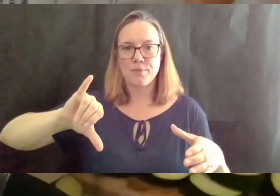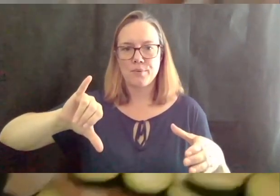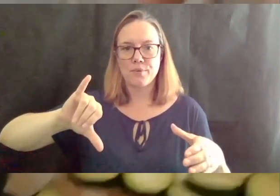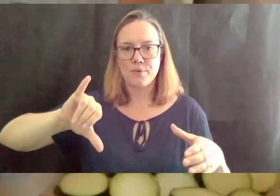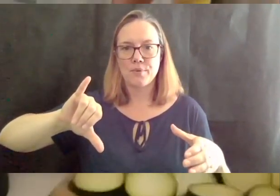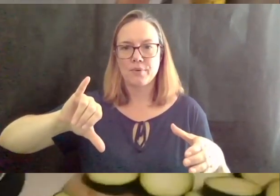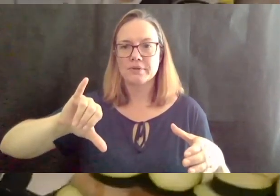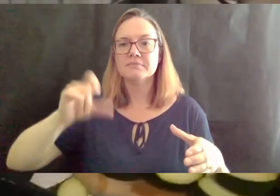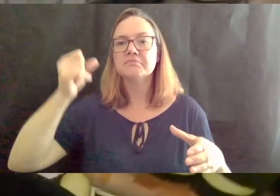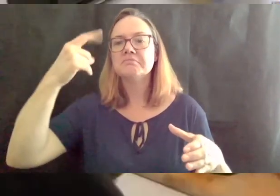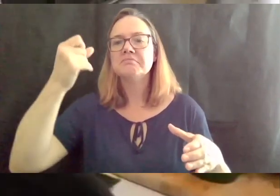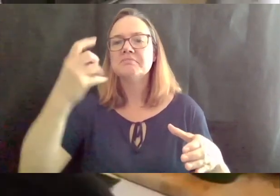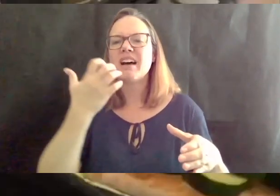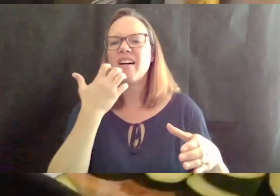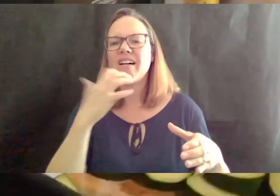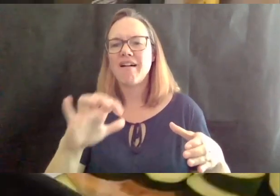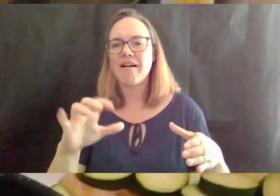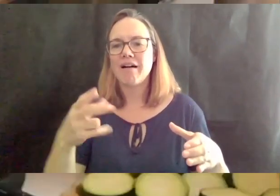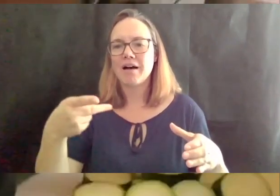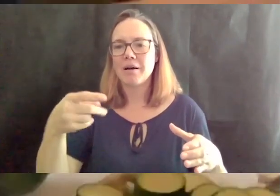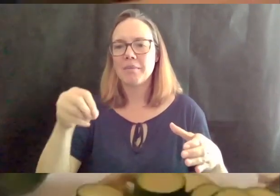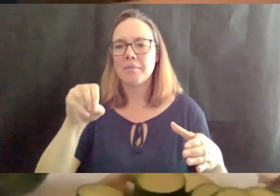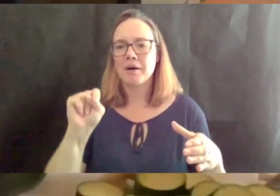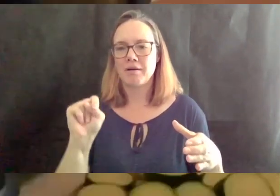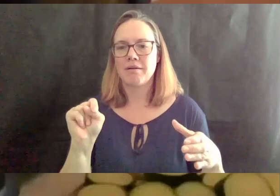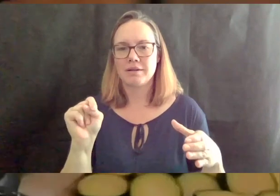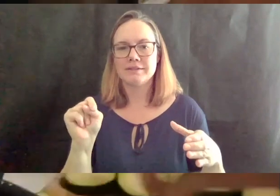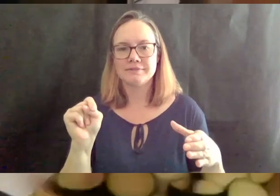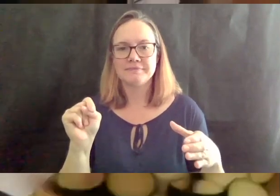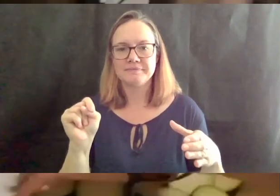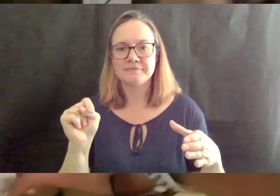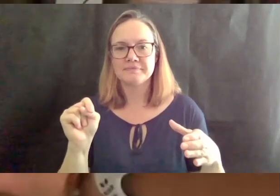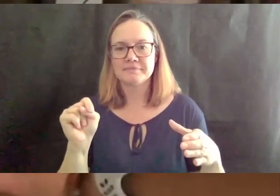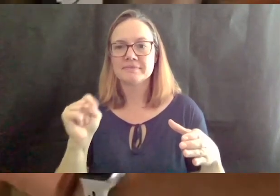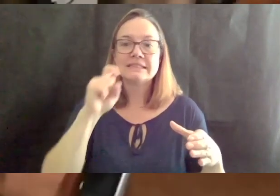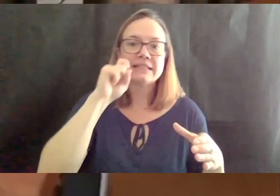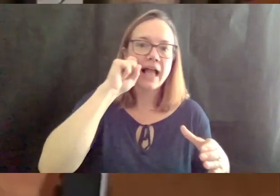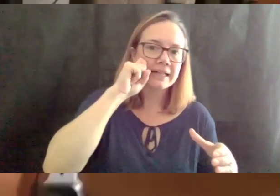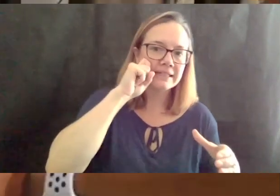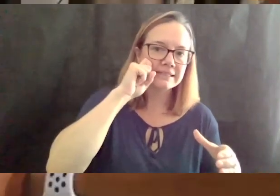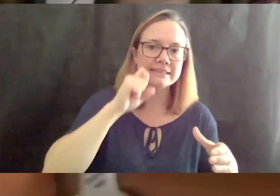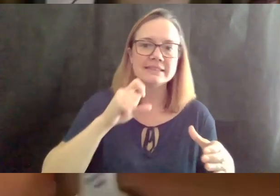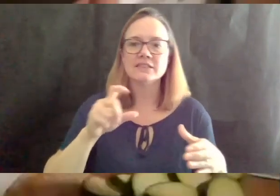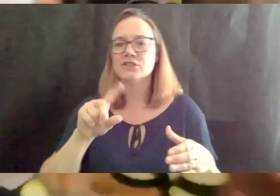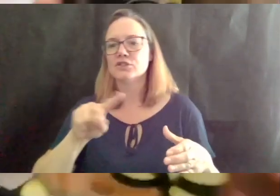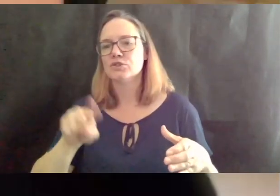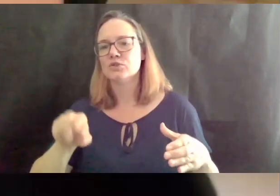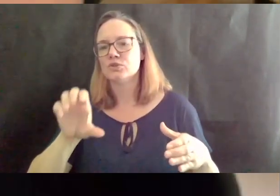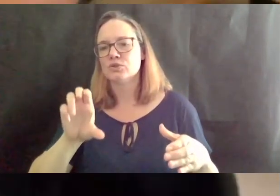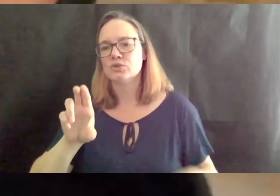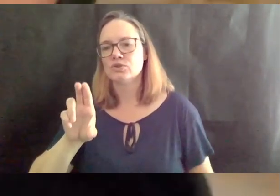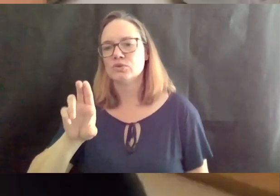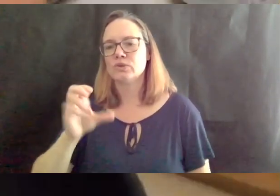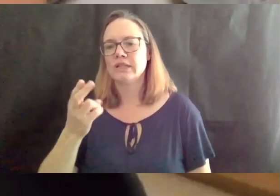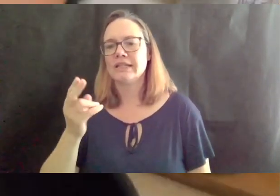I've already had this preheated anyway. And then in go your onions and your zucchini.